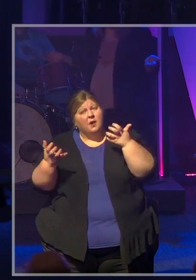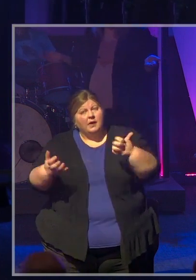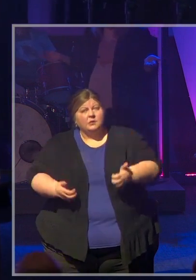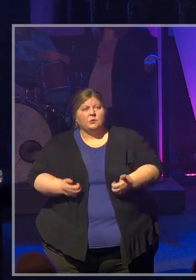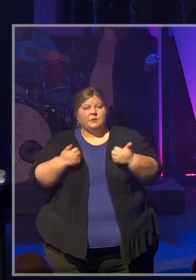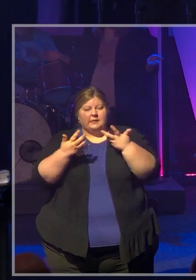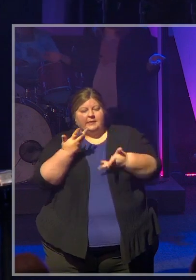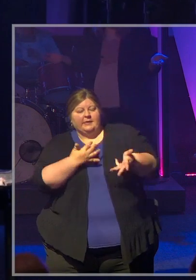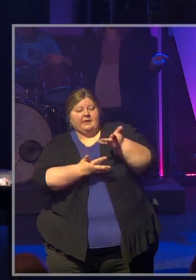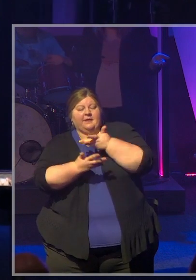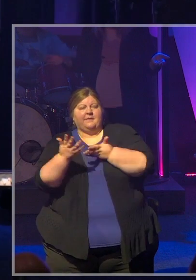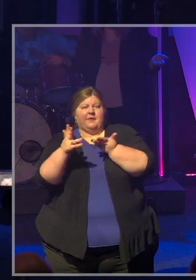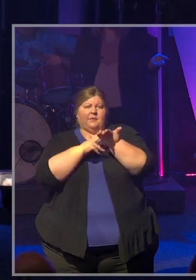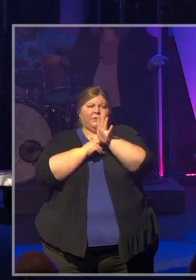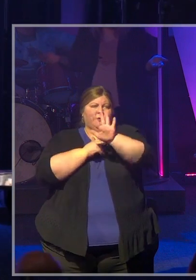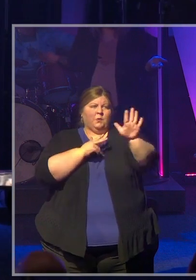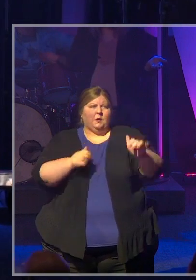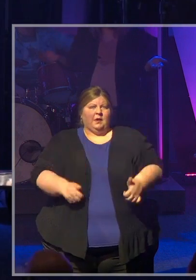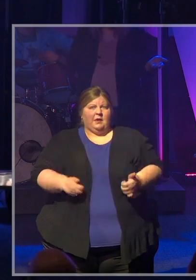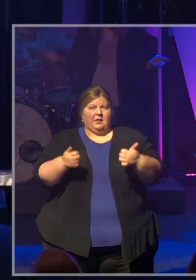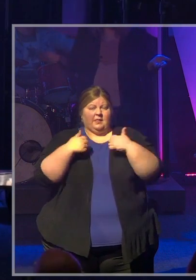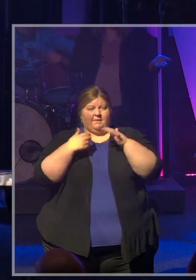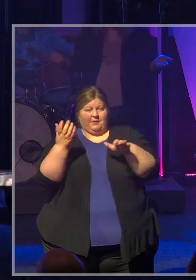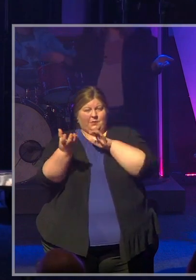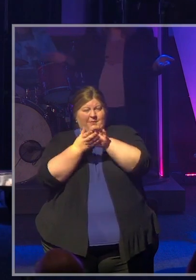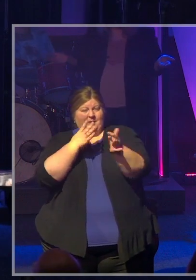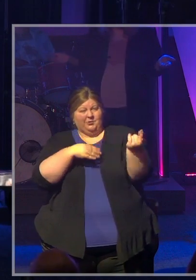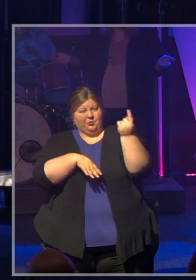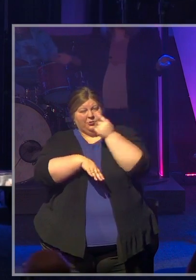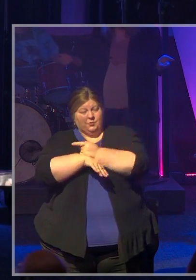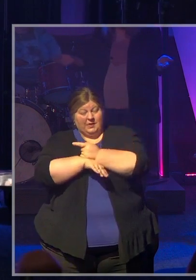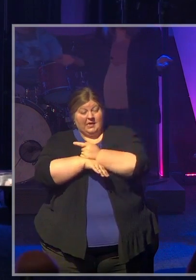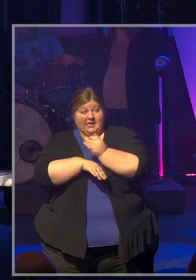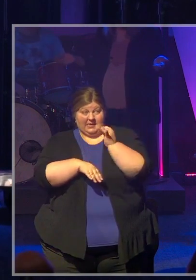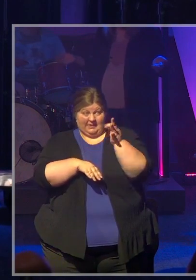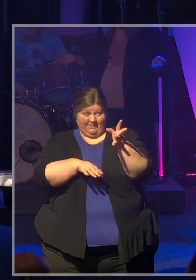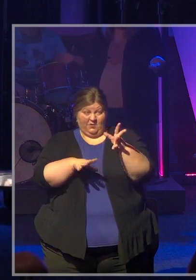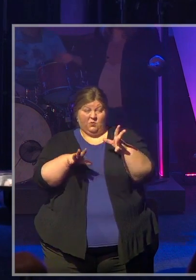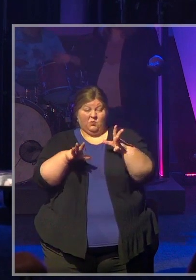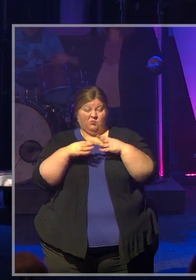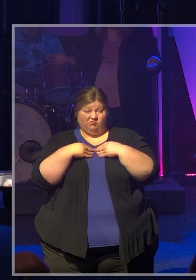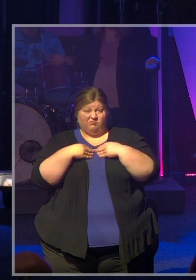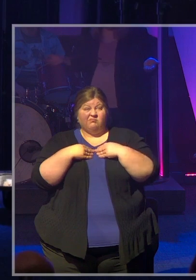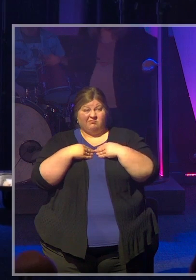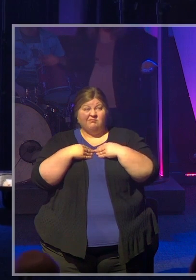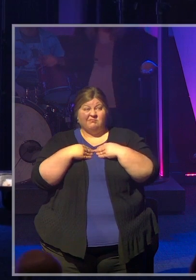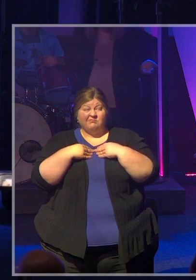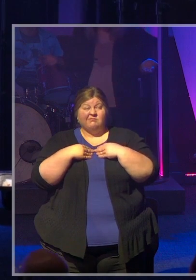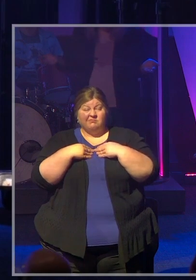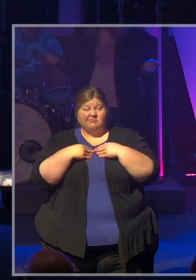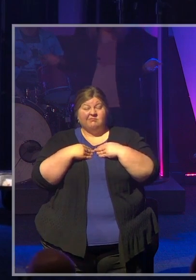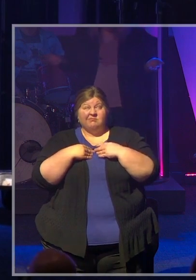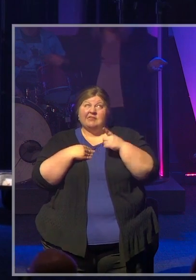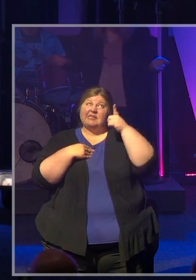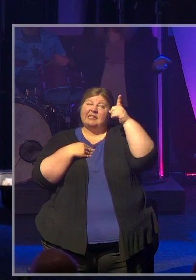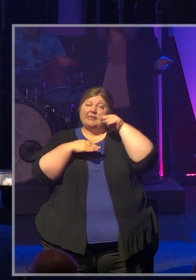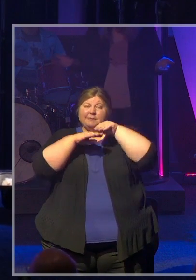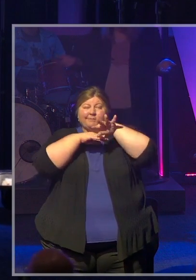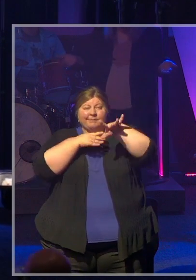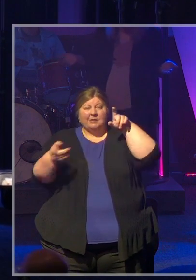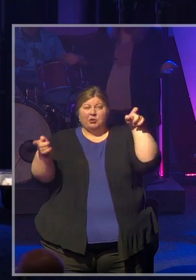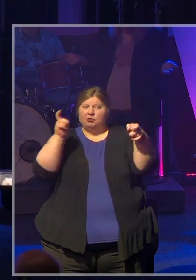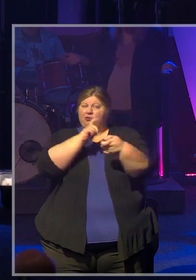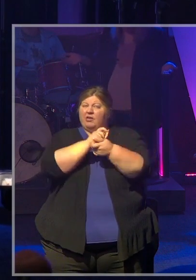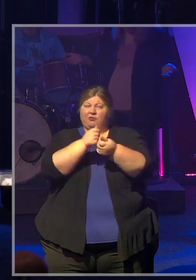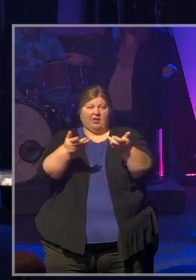in and through your life and your marriage today if you will let him. He can change